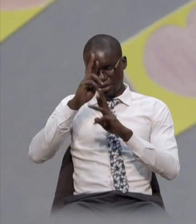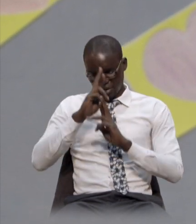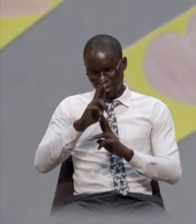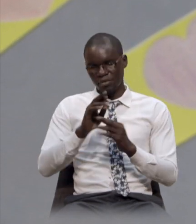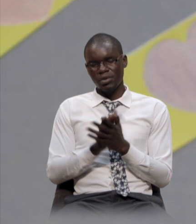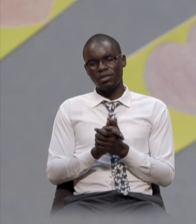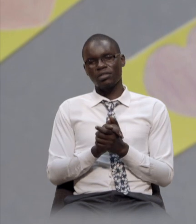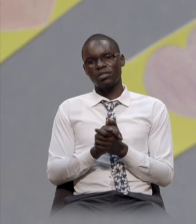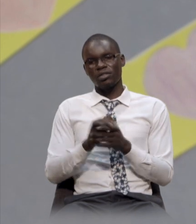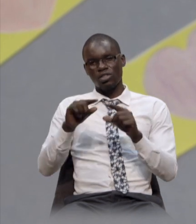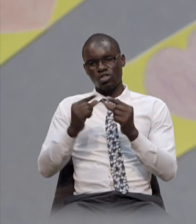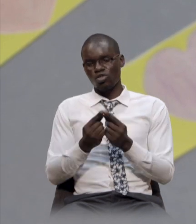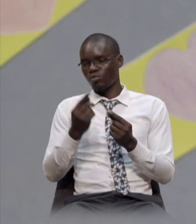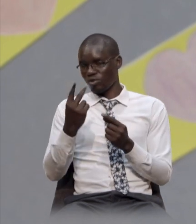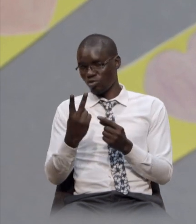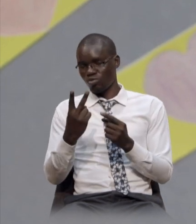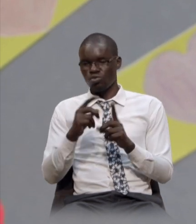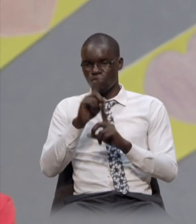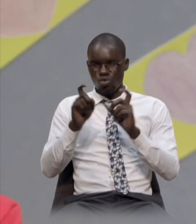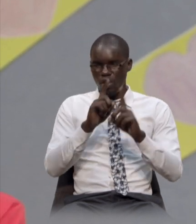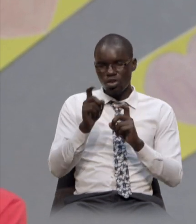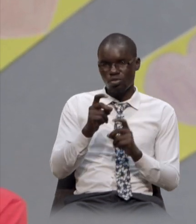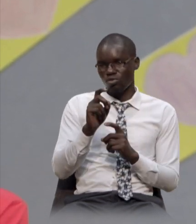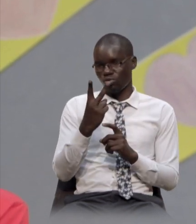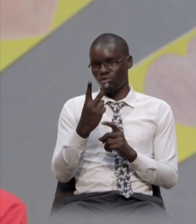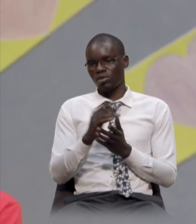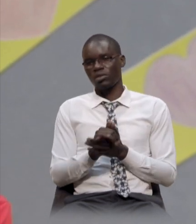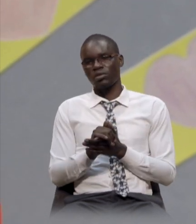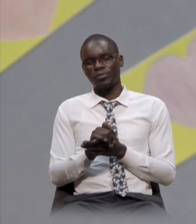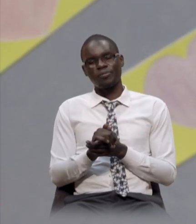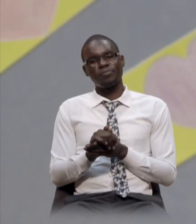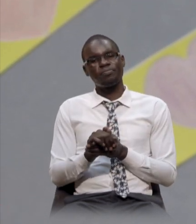Naaman. Group two, question number two. And I hope you have the answers for